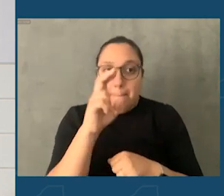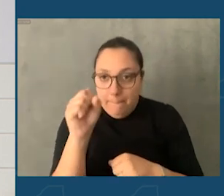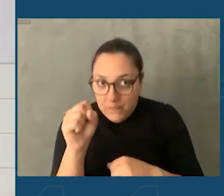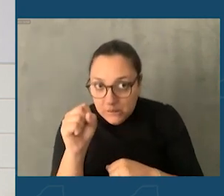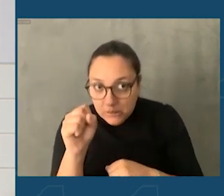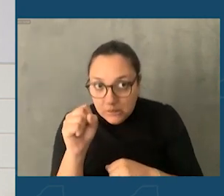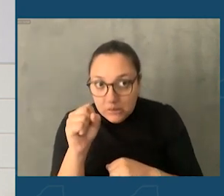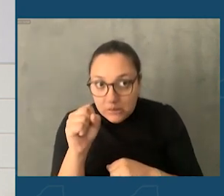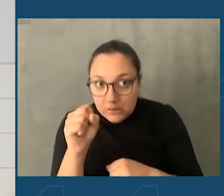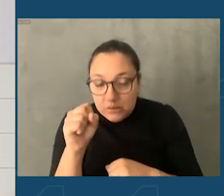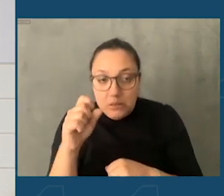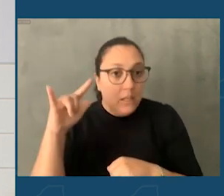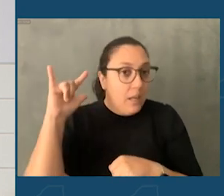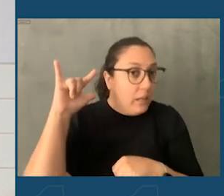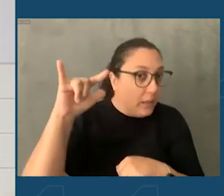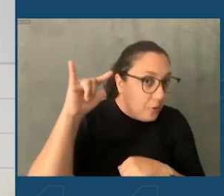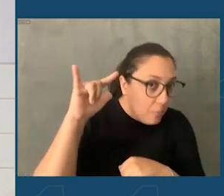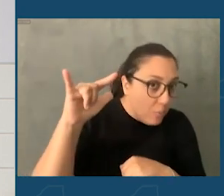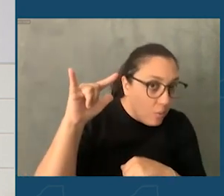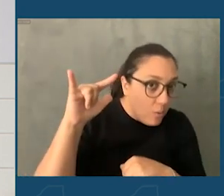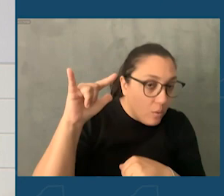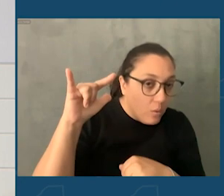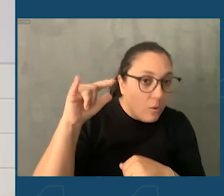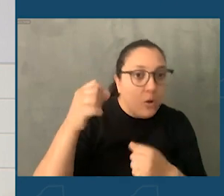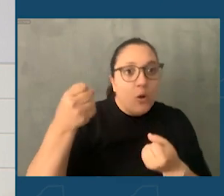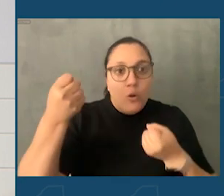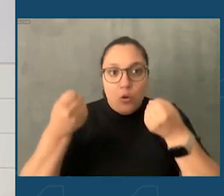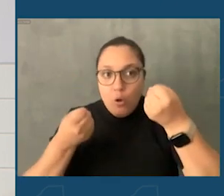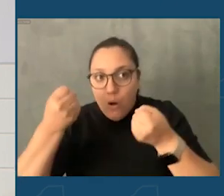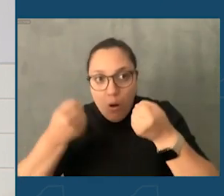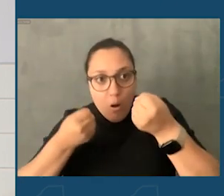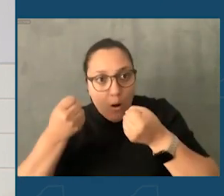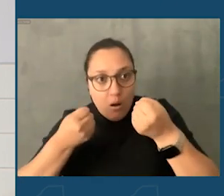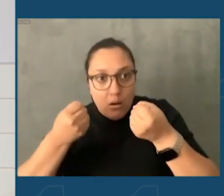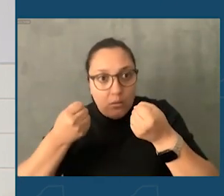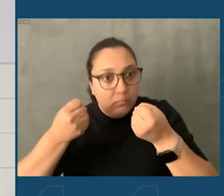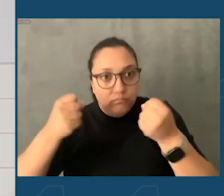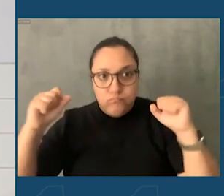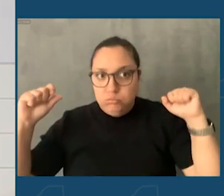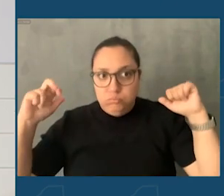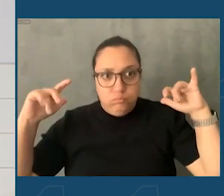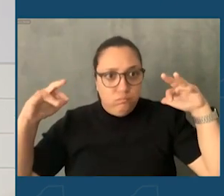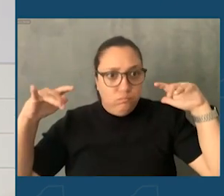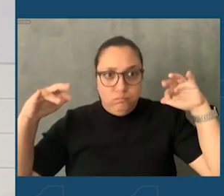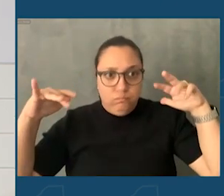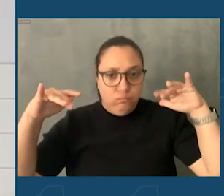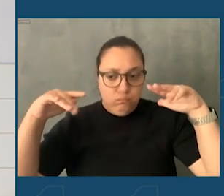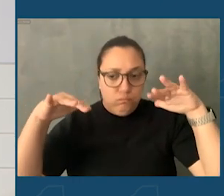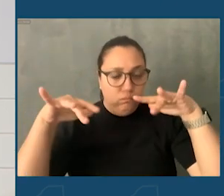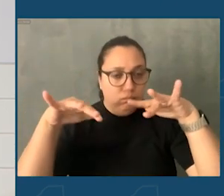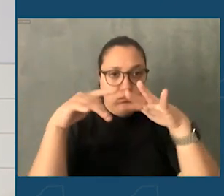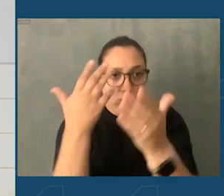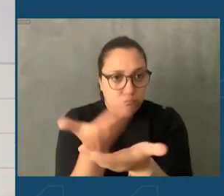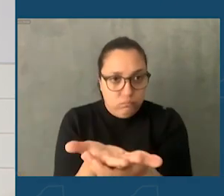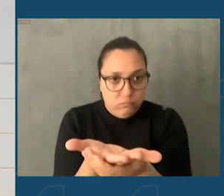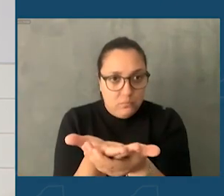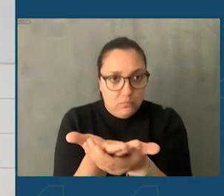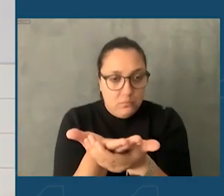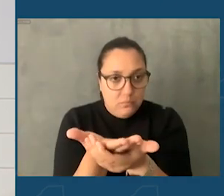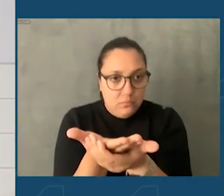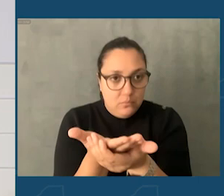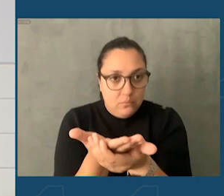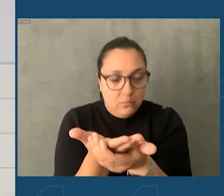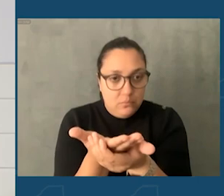through cars, through every mode of transportation. And our administration has